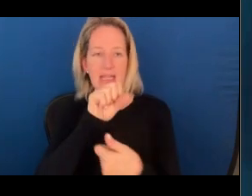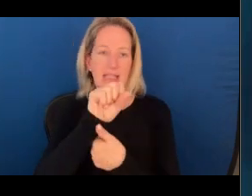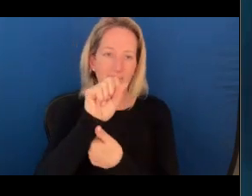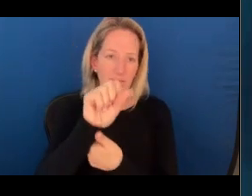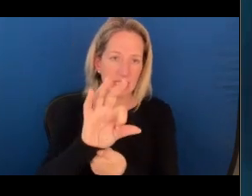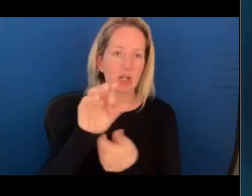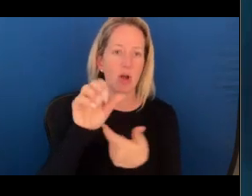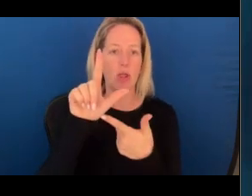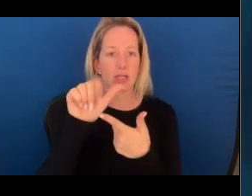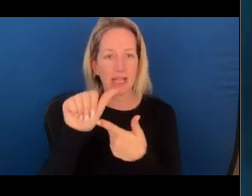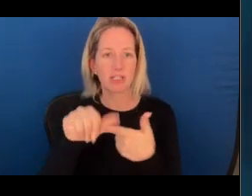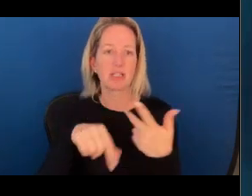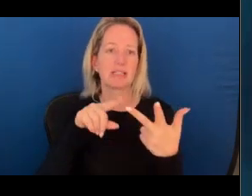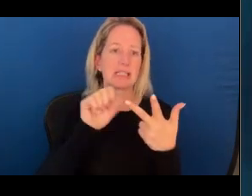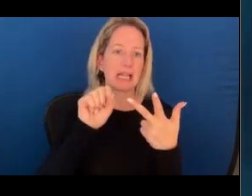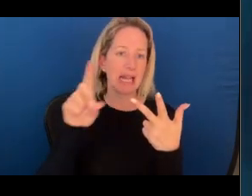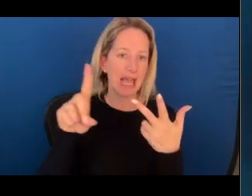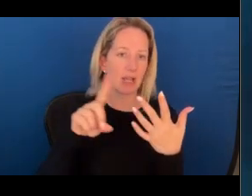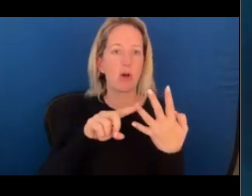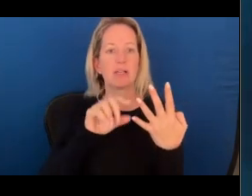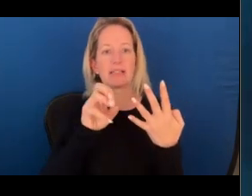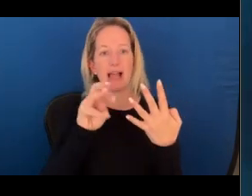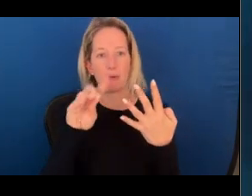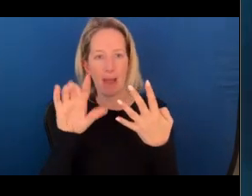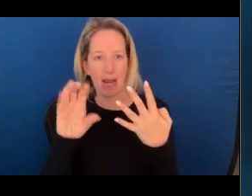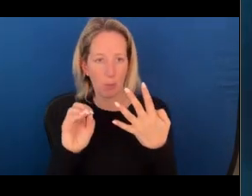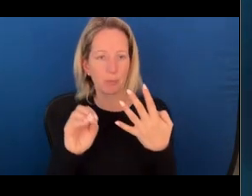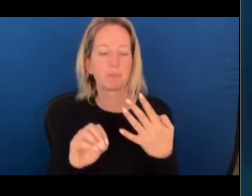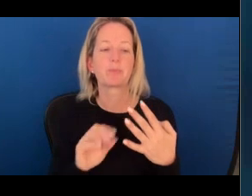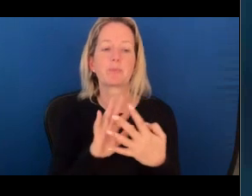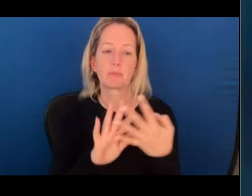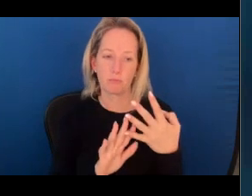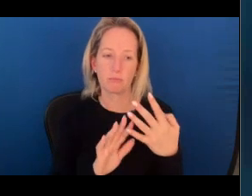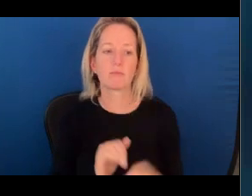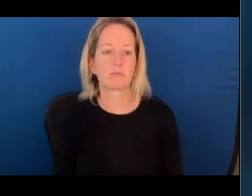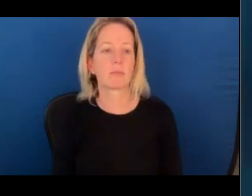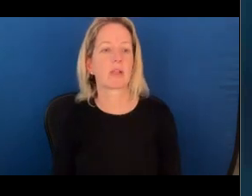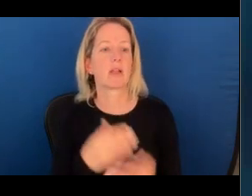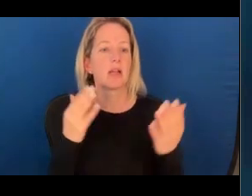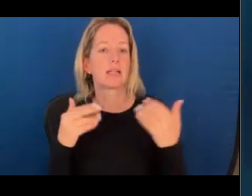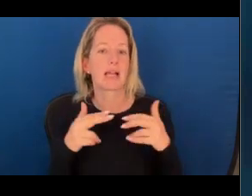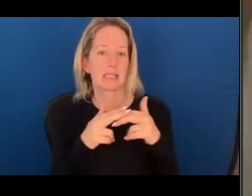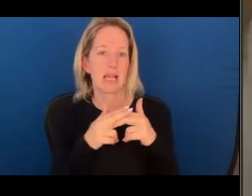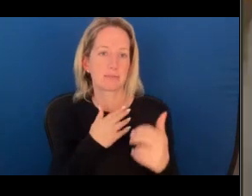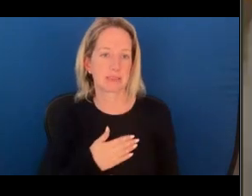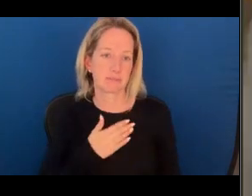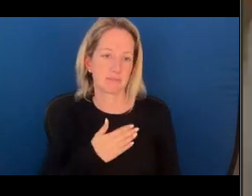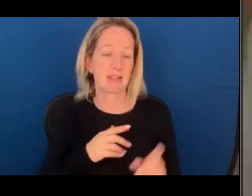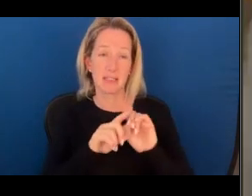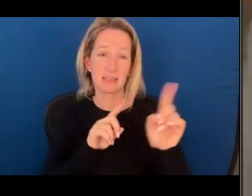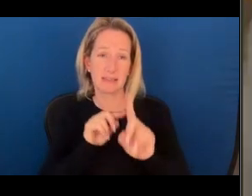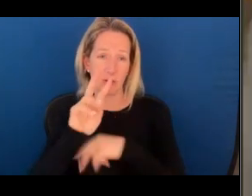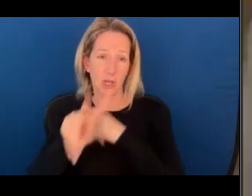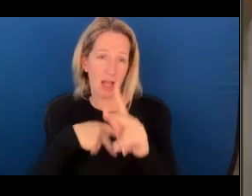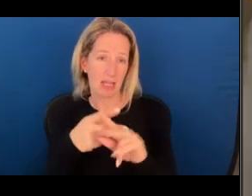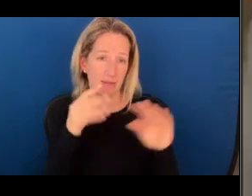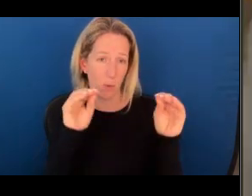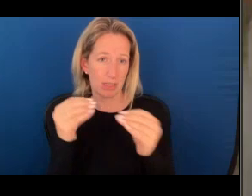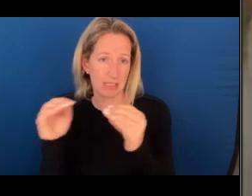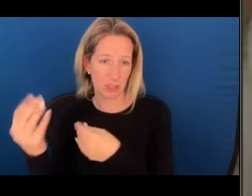San Diego, and Sacramento. Next slide, please. We also looked at the different types of organizations that we've engaged